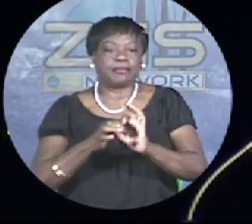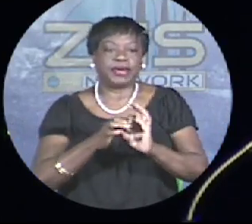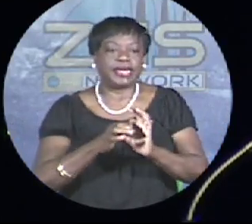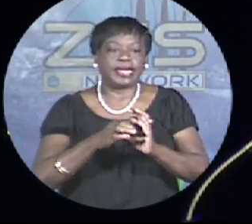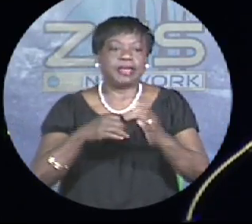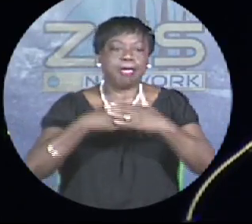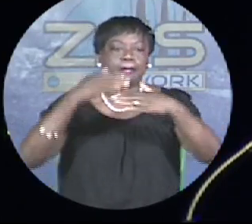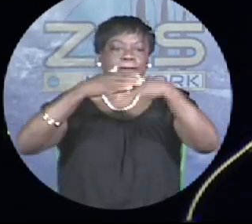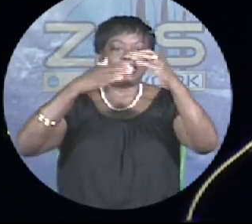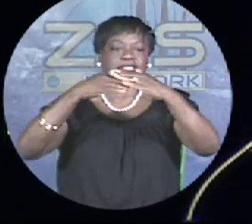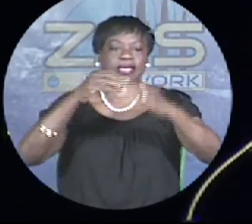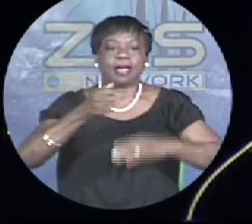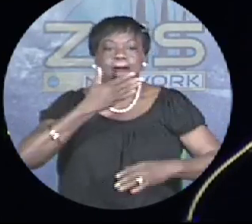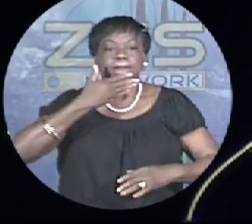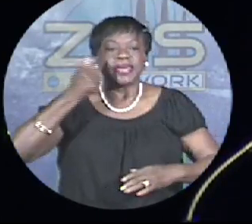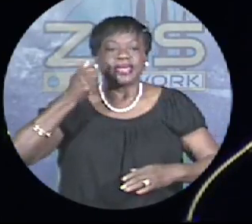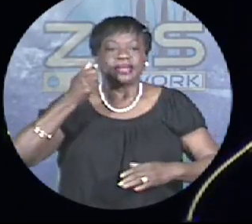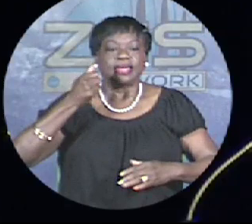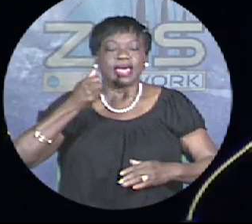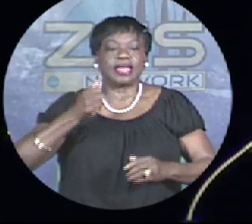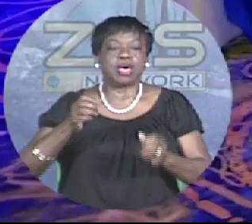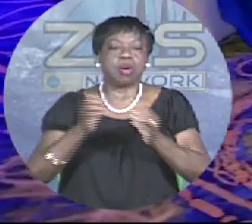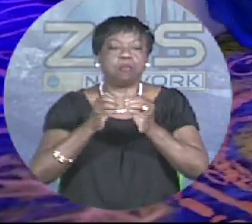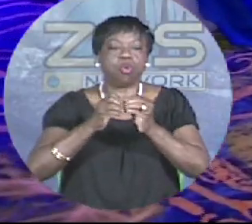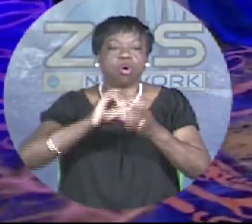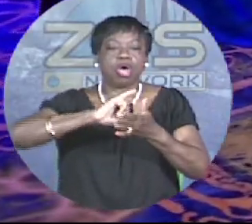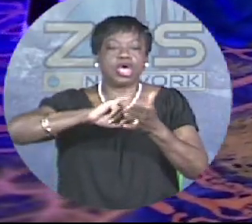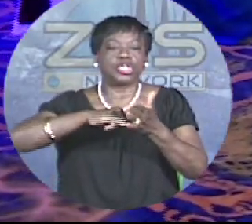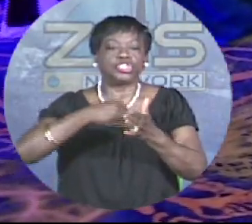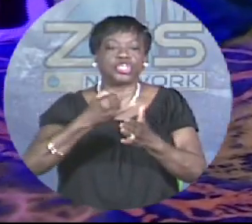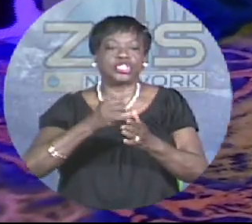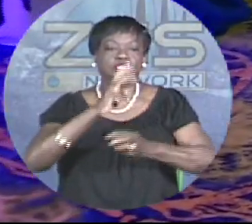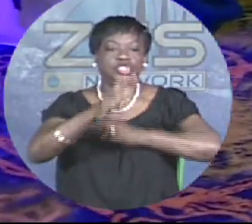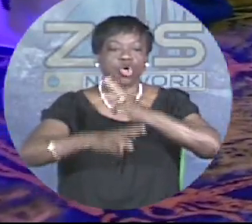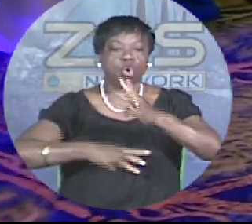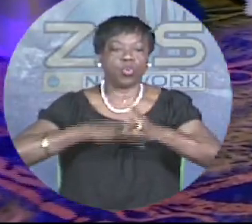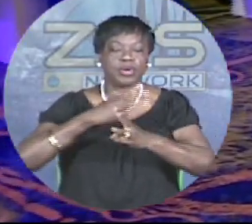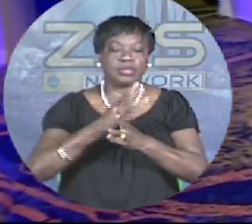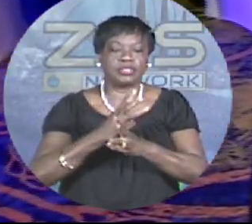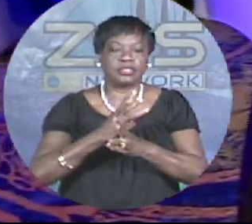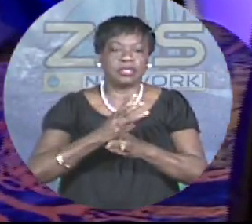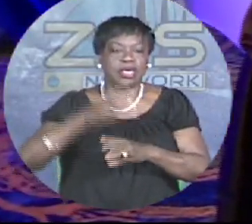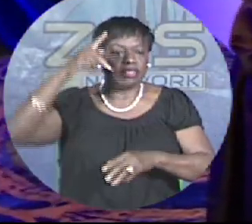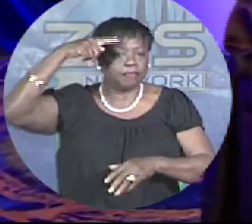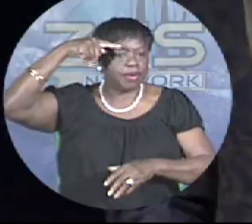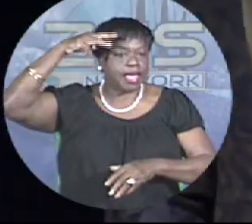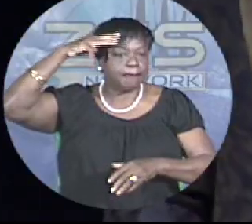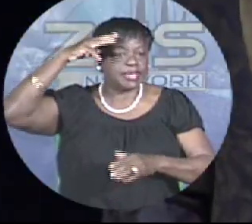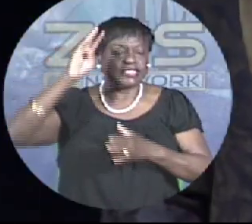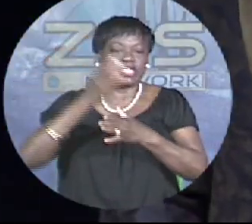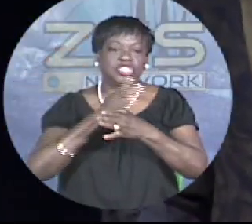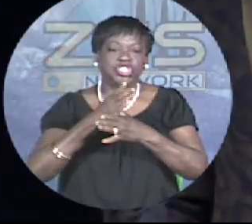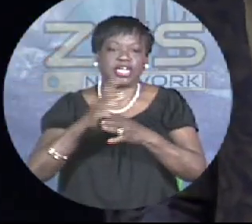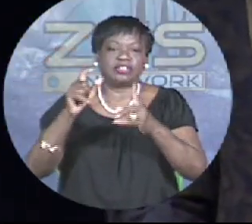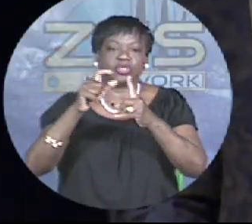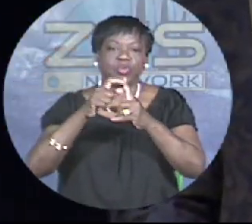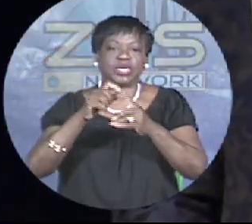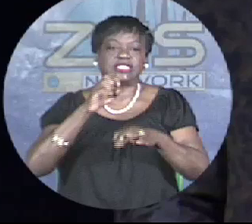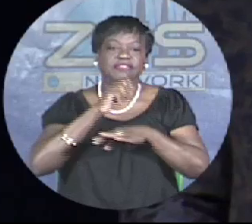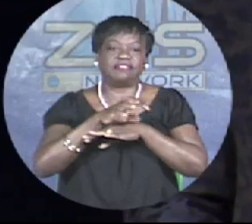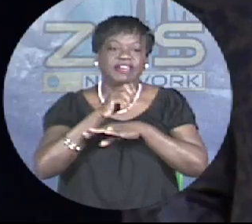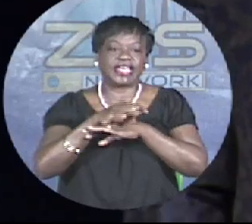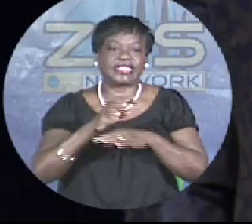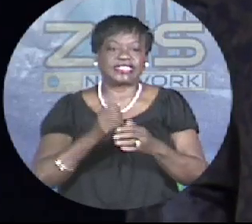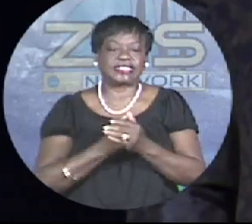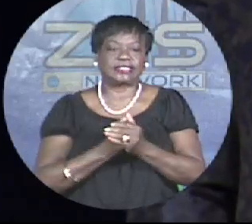better and more just world. The Prime Minister then shared these words of advice with officials of the Myles and Ruth Munroe